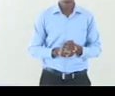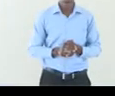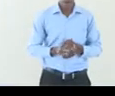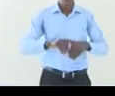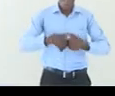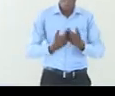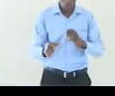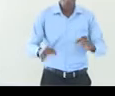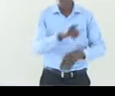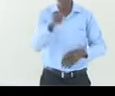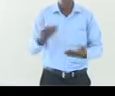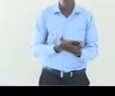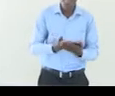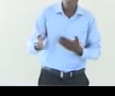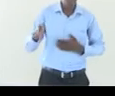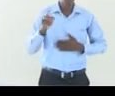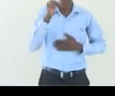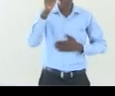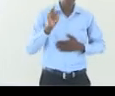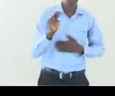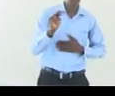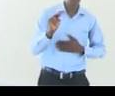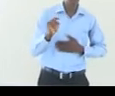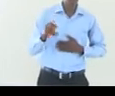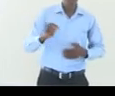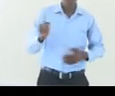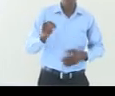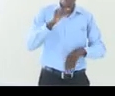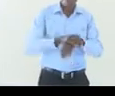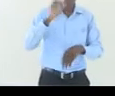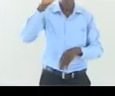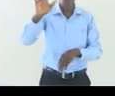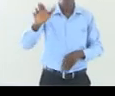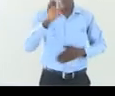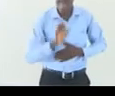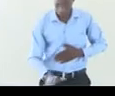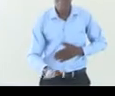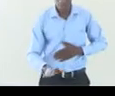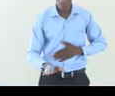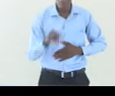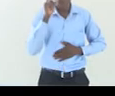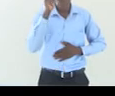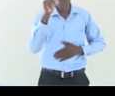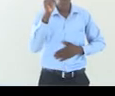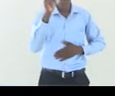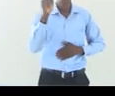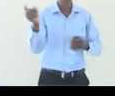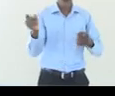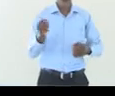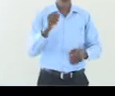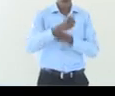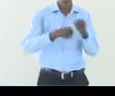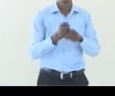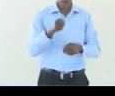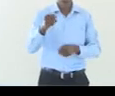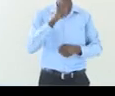How do you spend 1 million naira on your child, one child in a year, and you